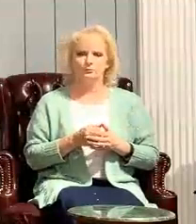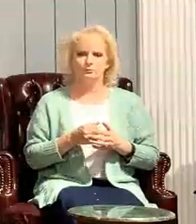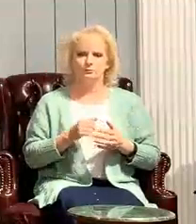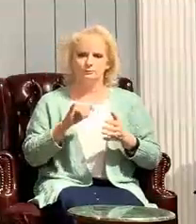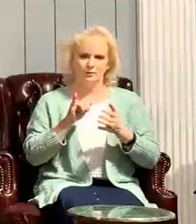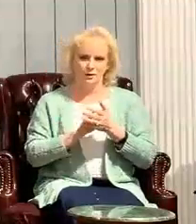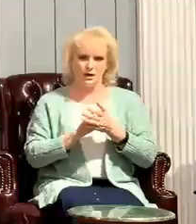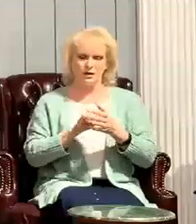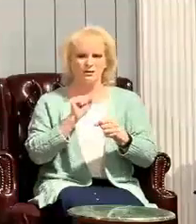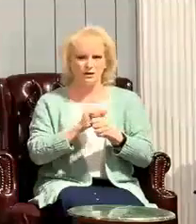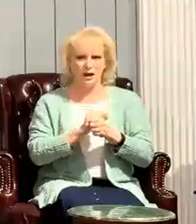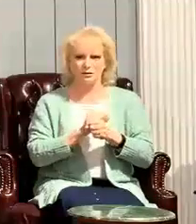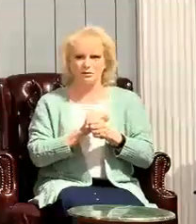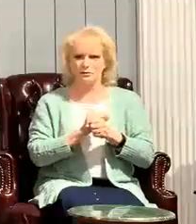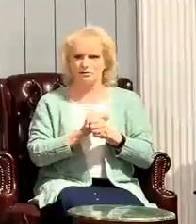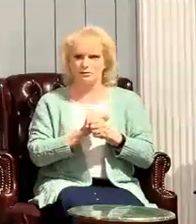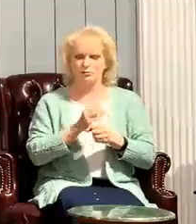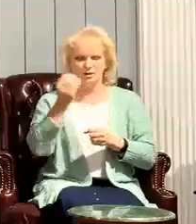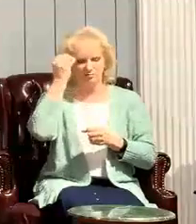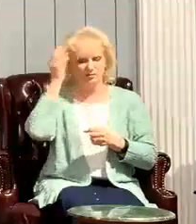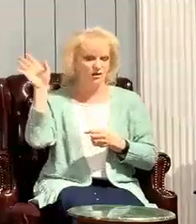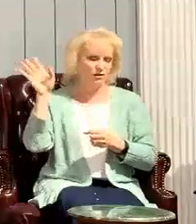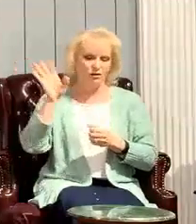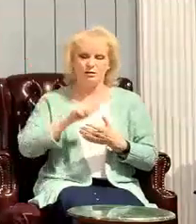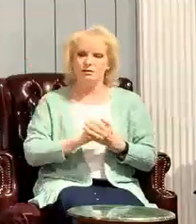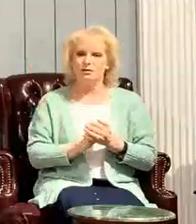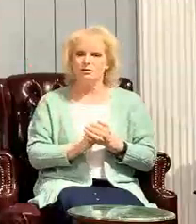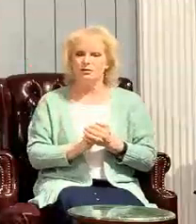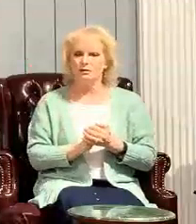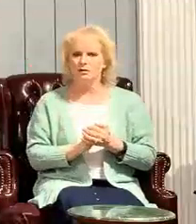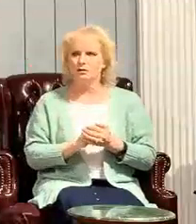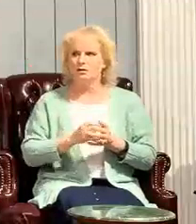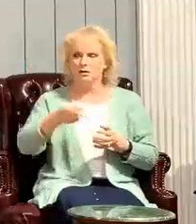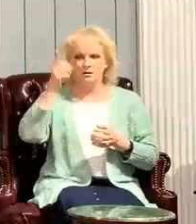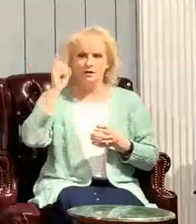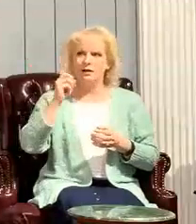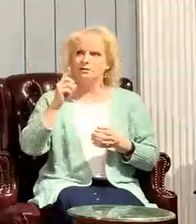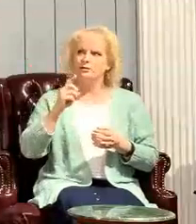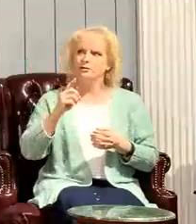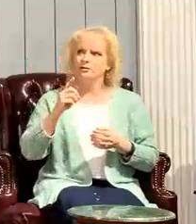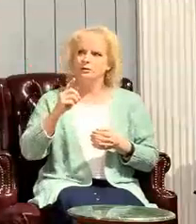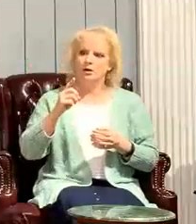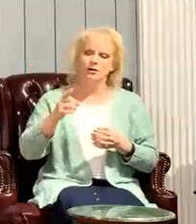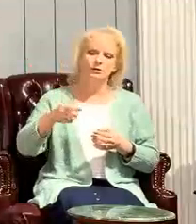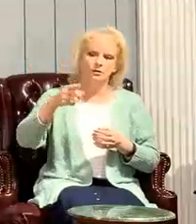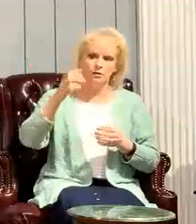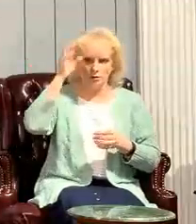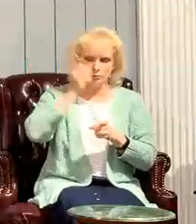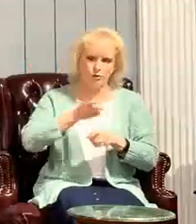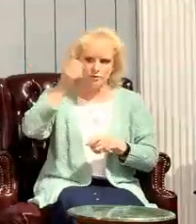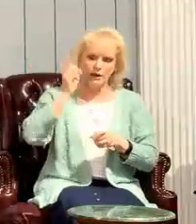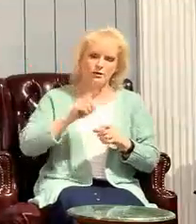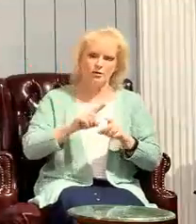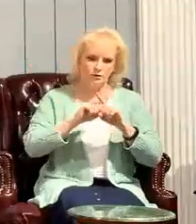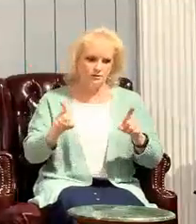That is an act of carelessness, to hear His word but not hearken His word. Daniel said something in Sunday school lesson. I like it. He said the difference